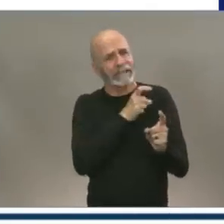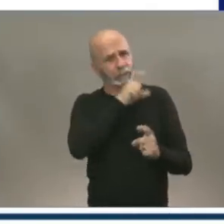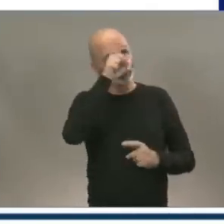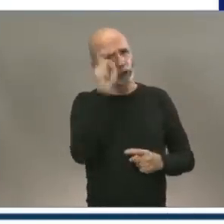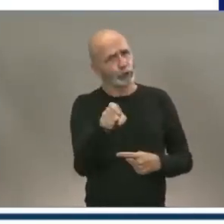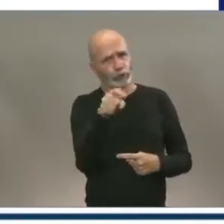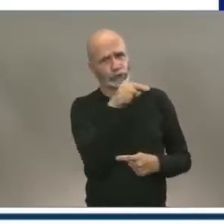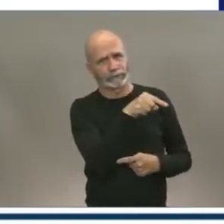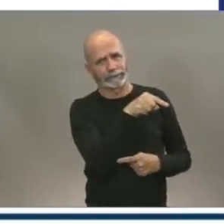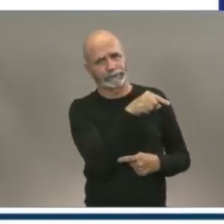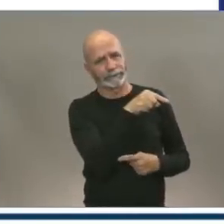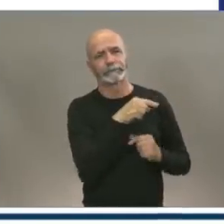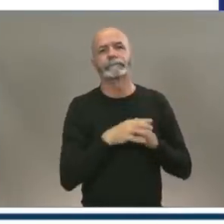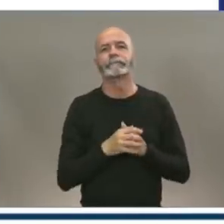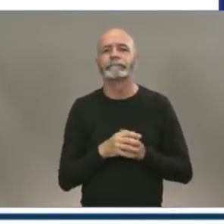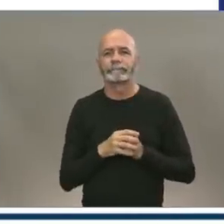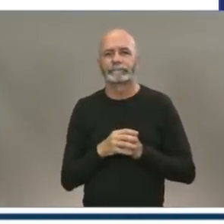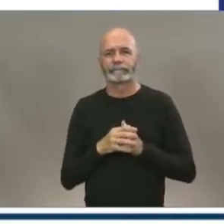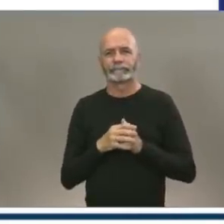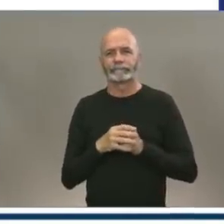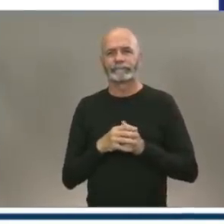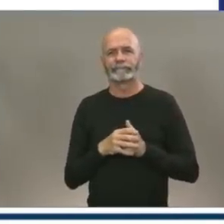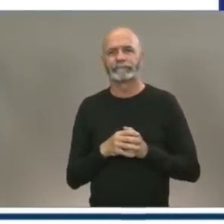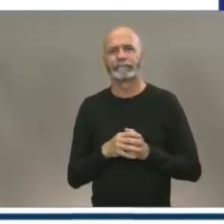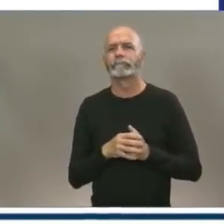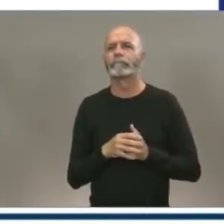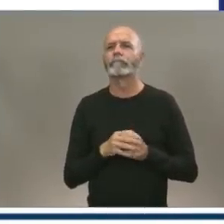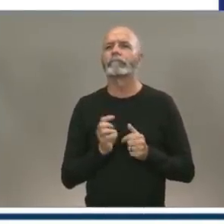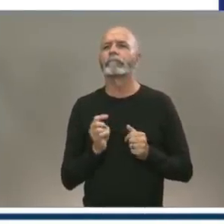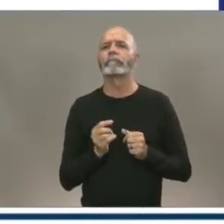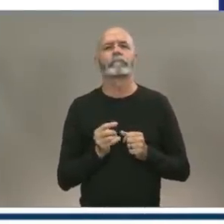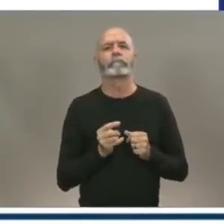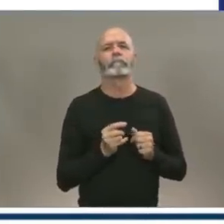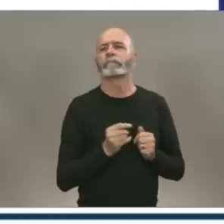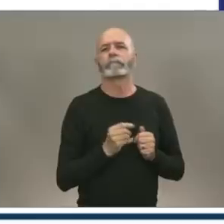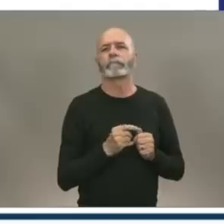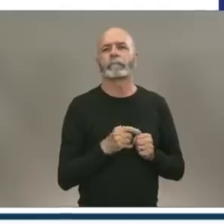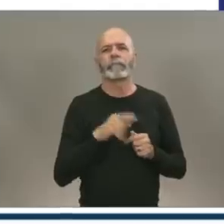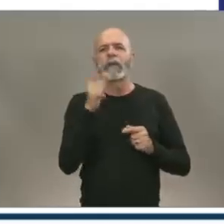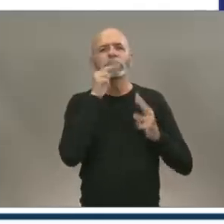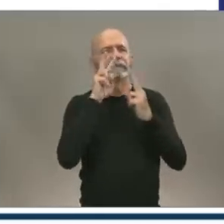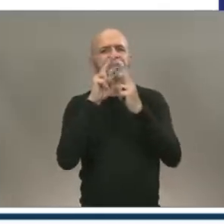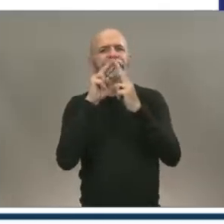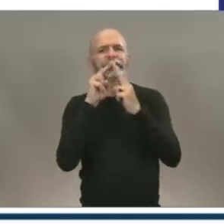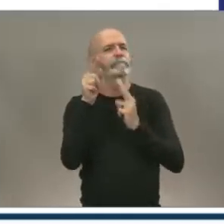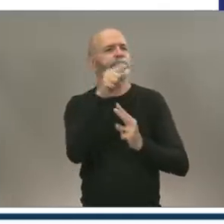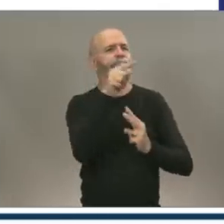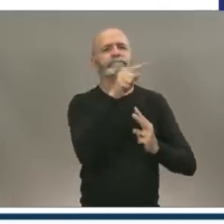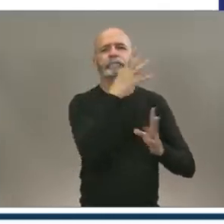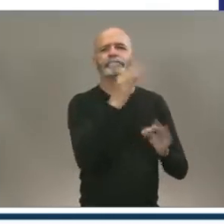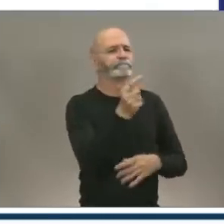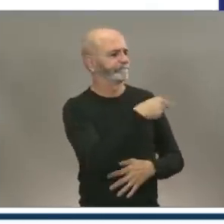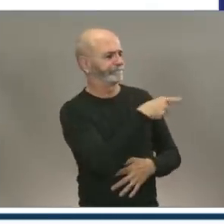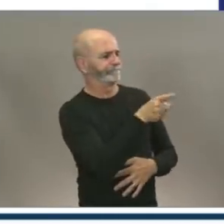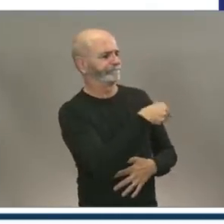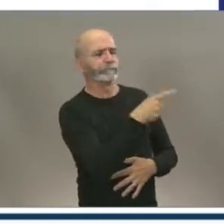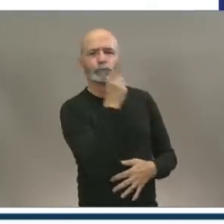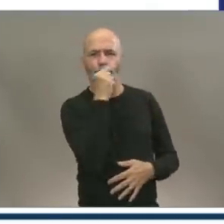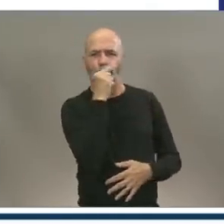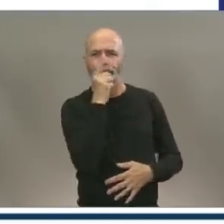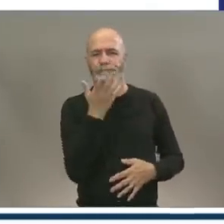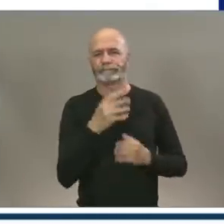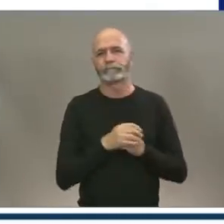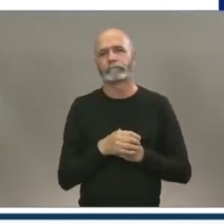Your direction or Dr. Strang's direction, or how did that decision come about? Yeah, I think that given